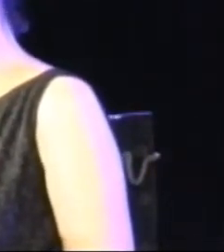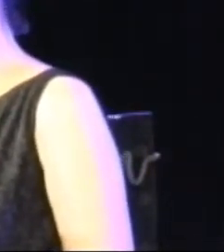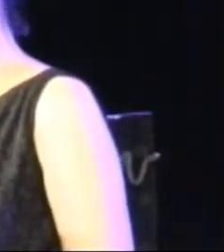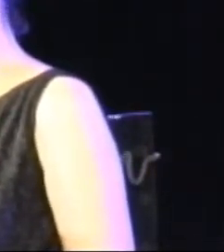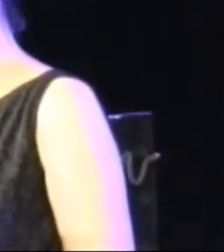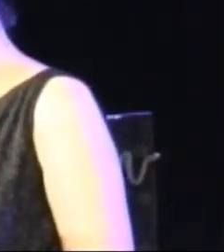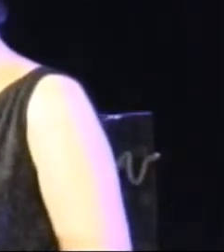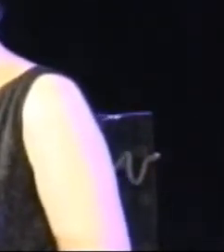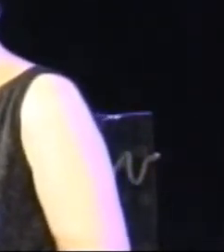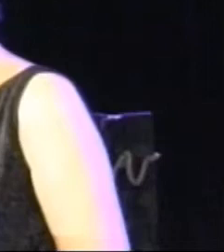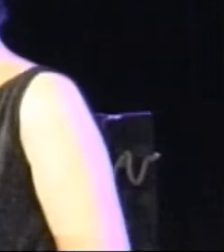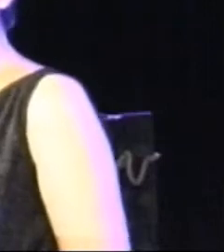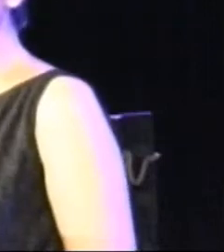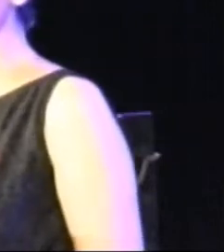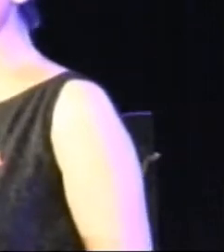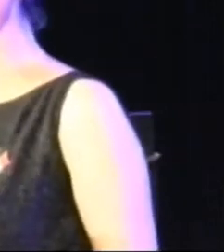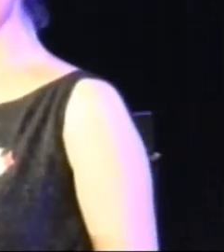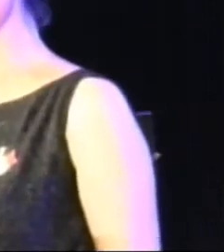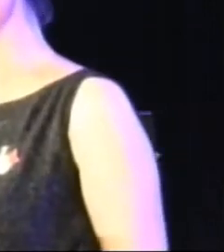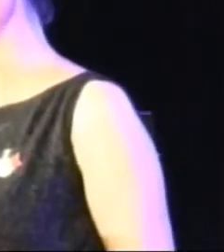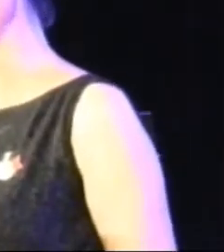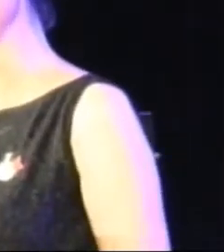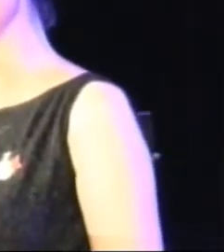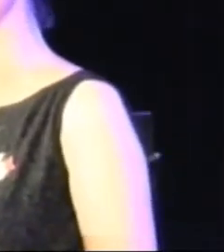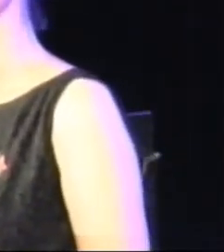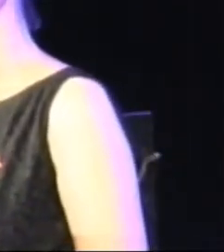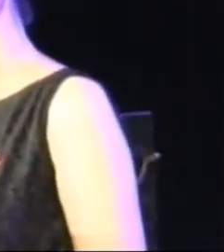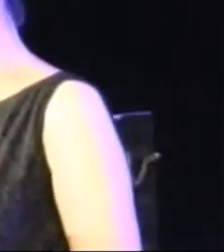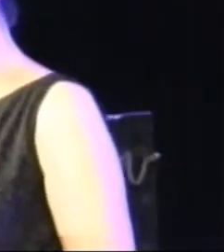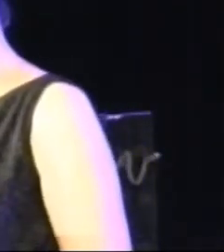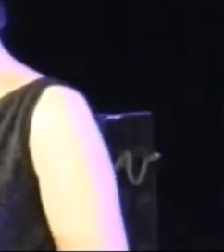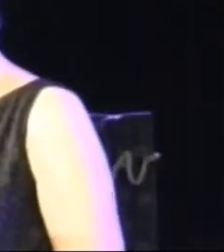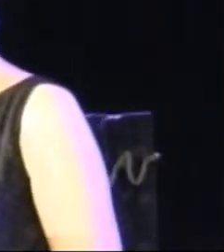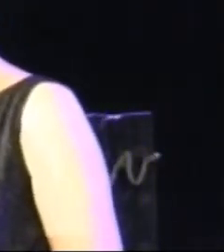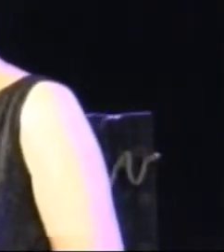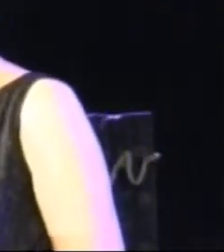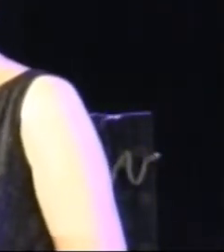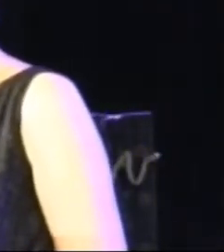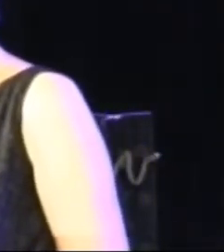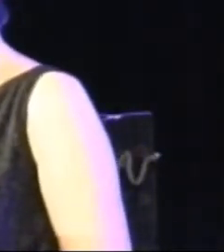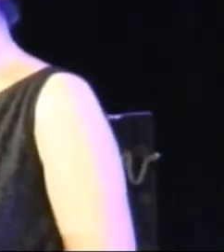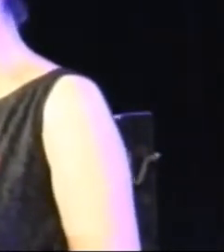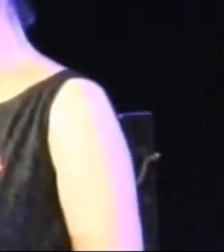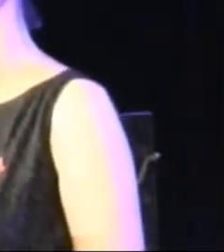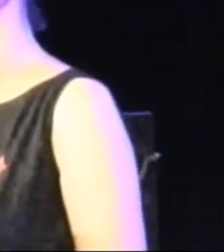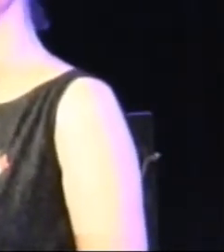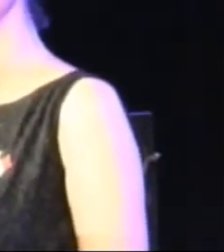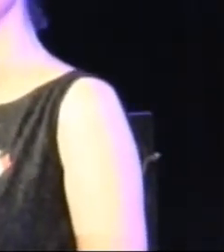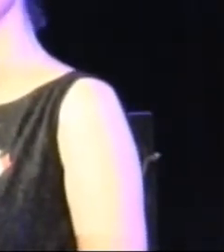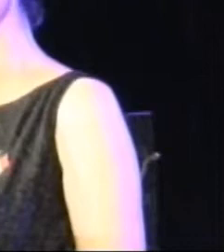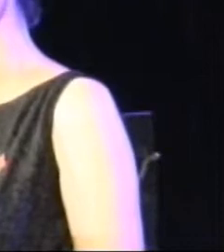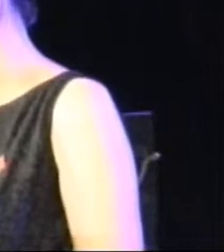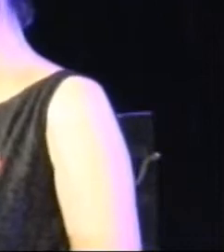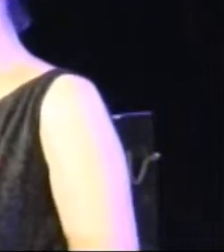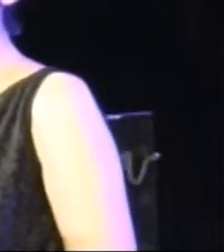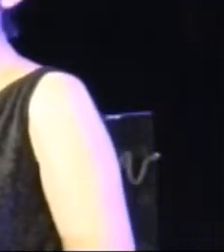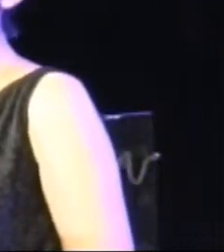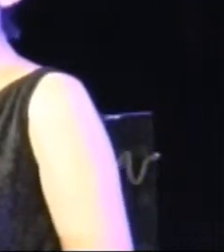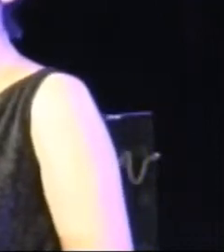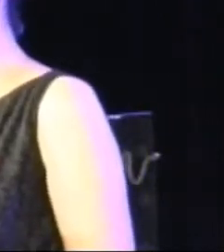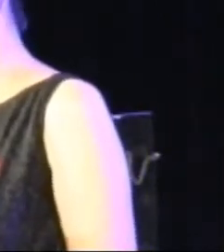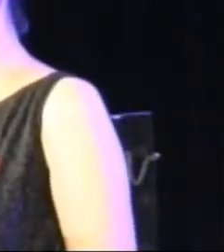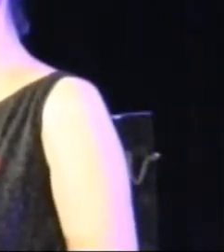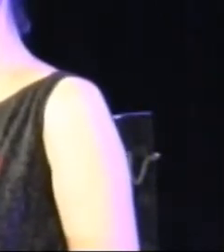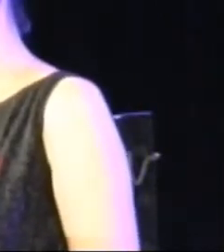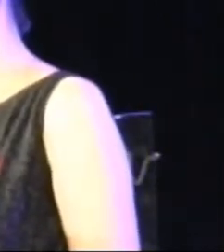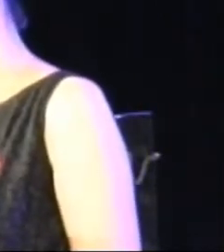will be a certainty. China is willing to share its development dividend and welcome Barbados get on board